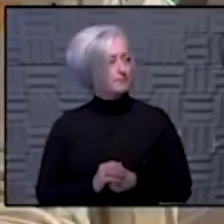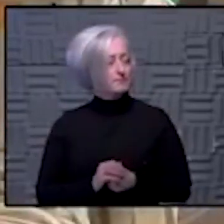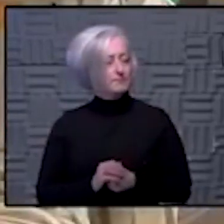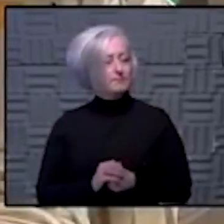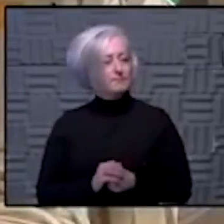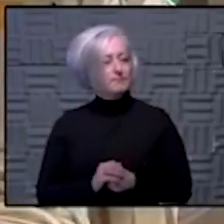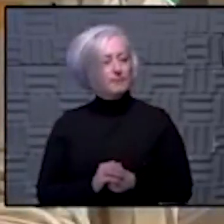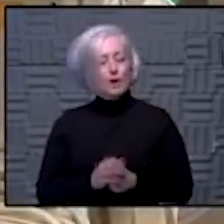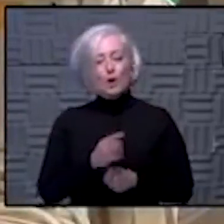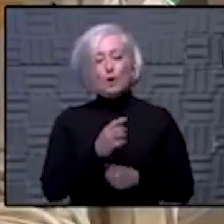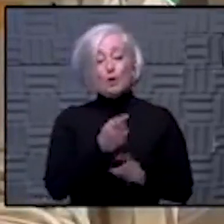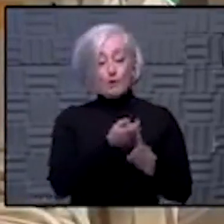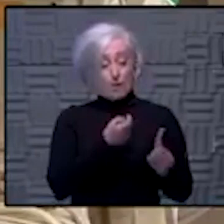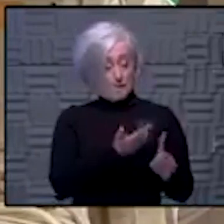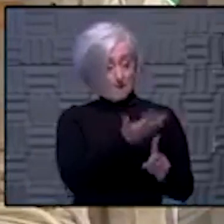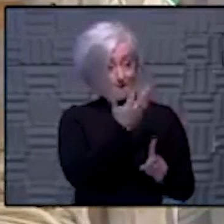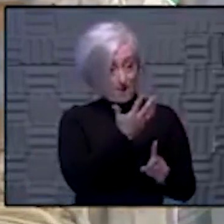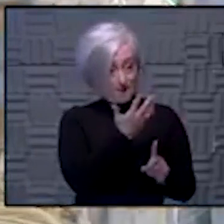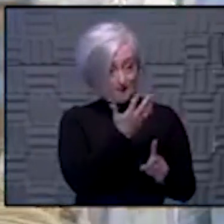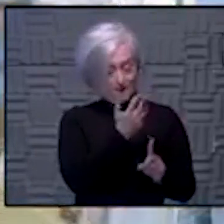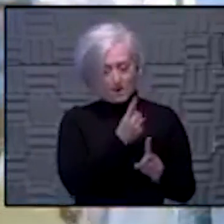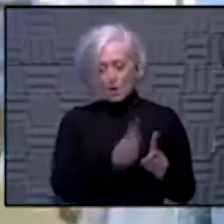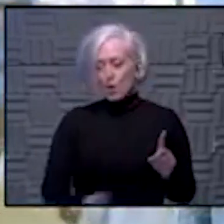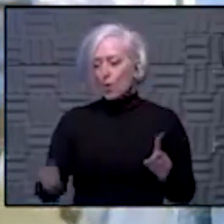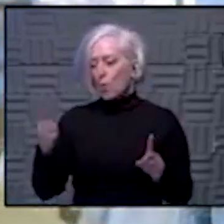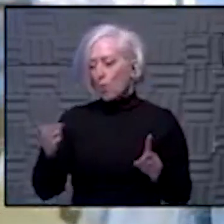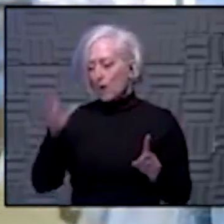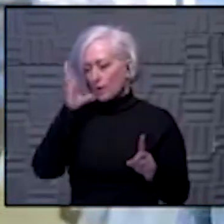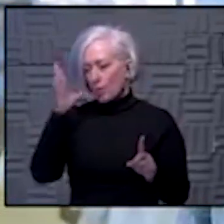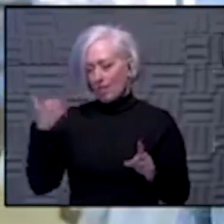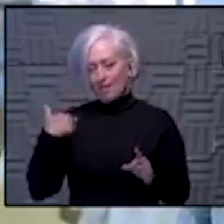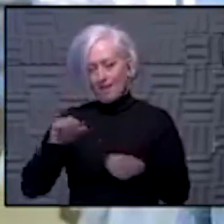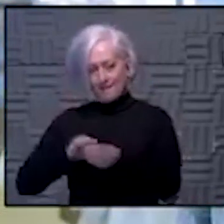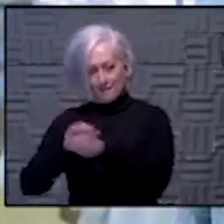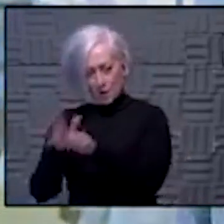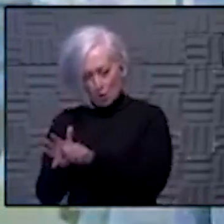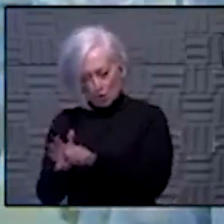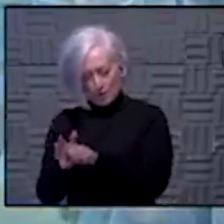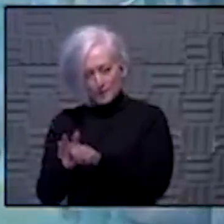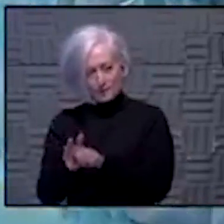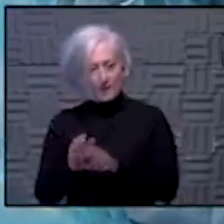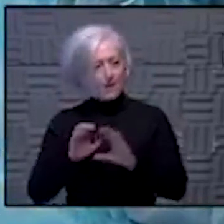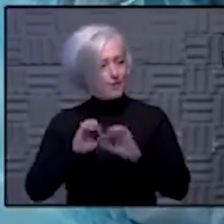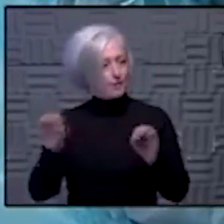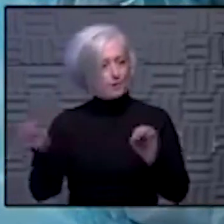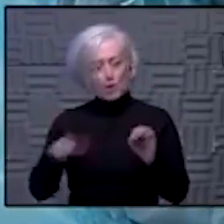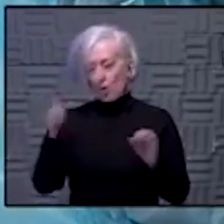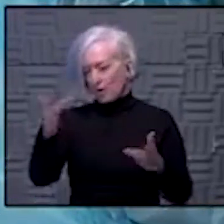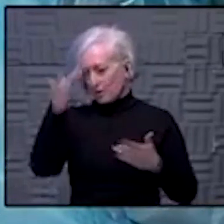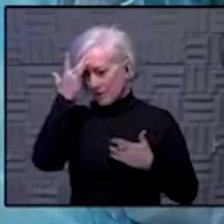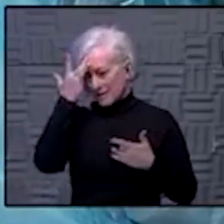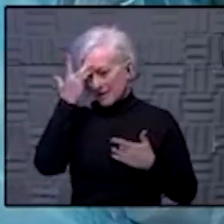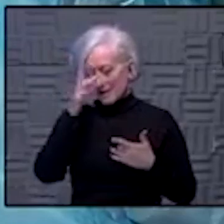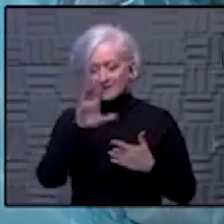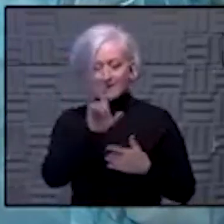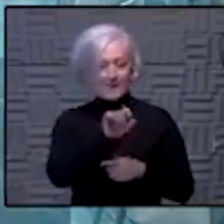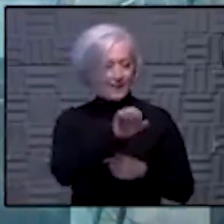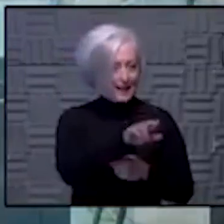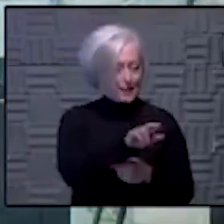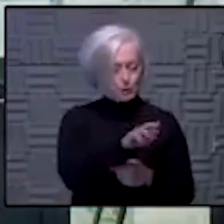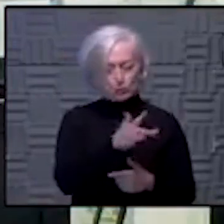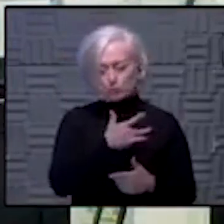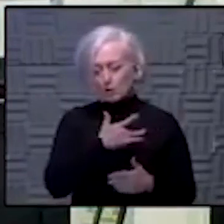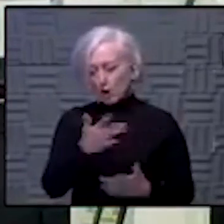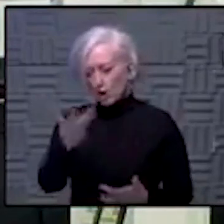Basically, 1 in 5 of our beds are filled with COVID patients. There is not another disease process, not cancer, not heart disease, not anything,